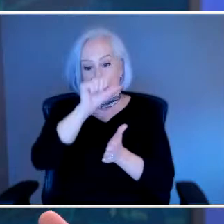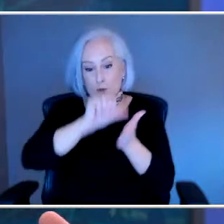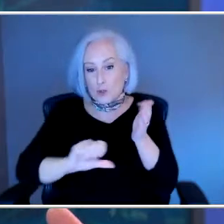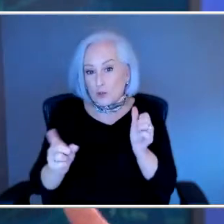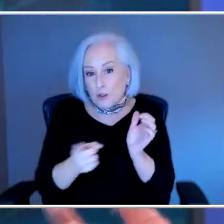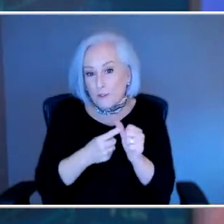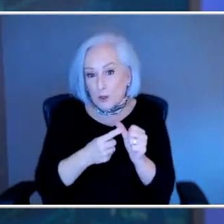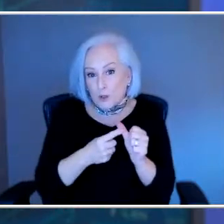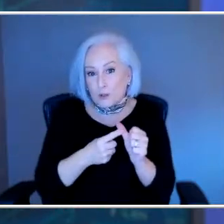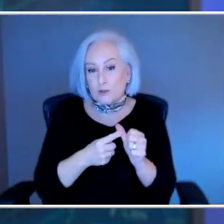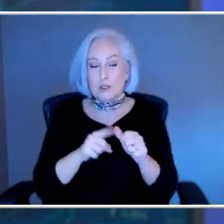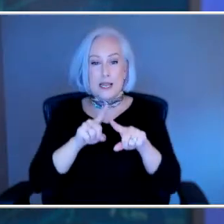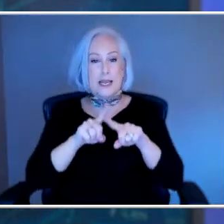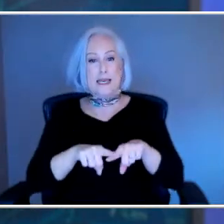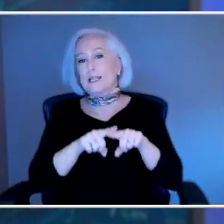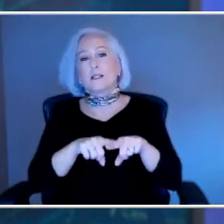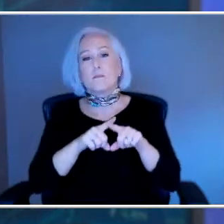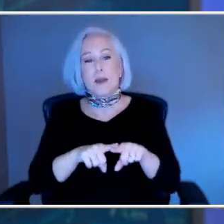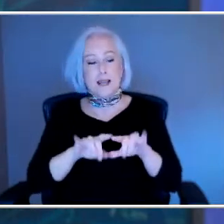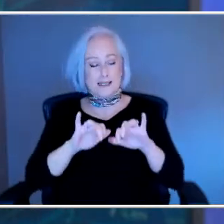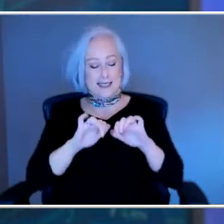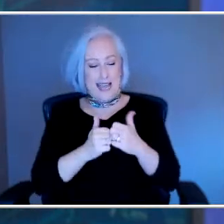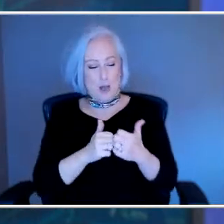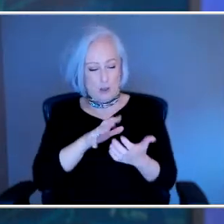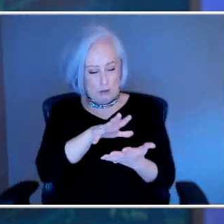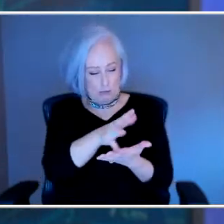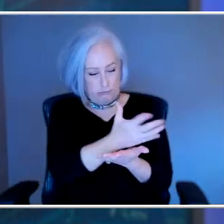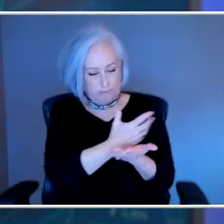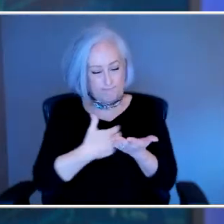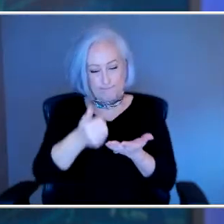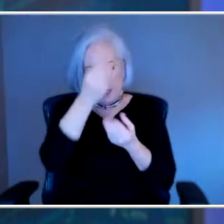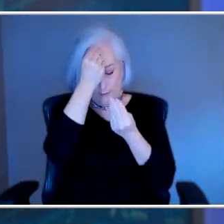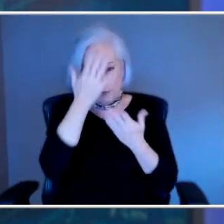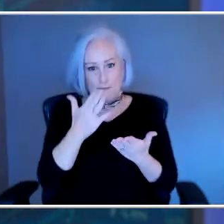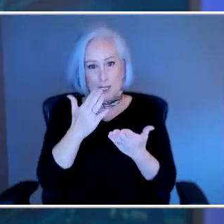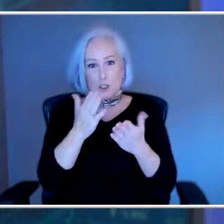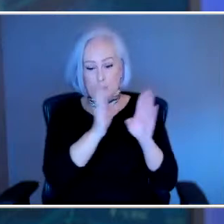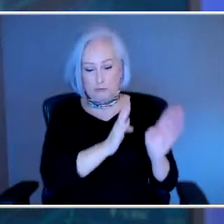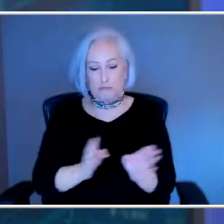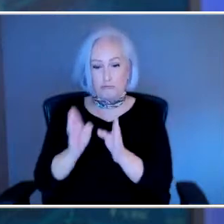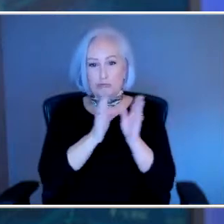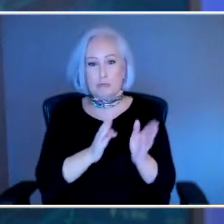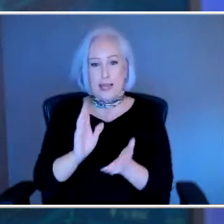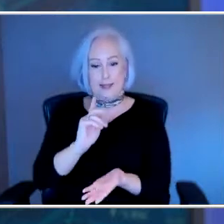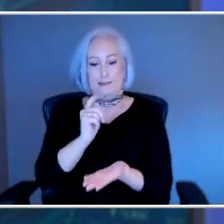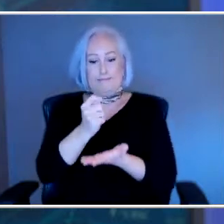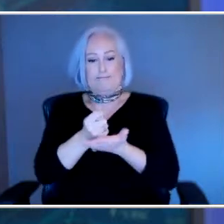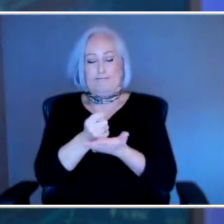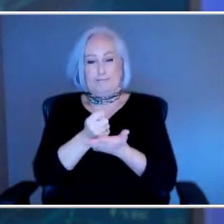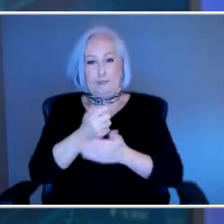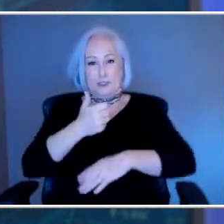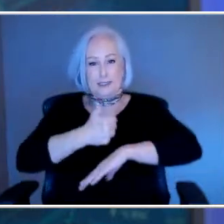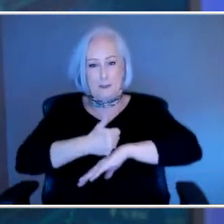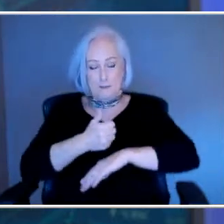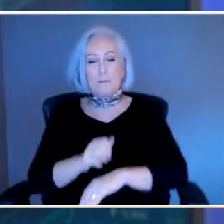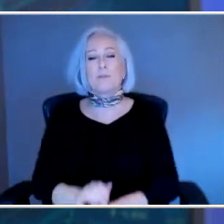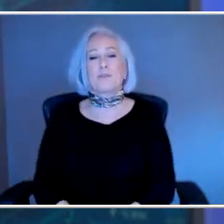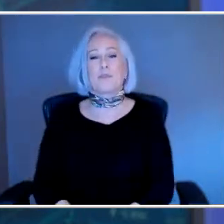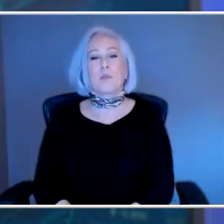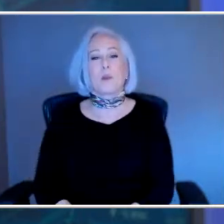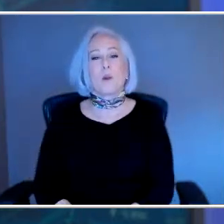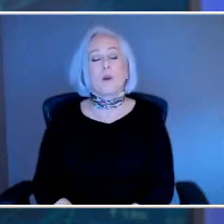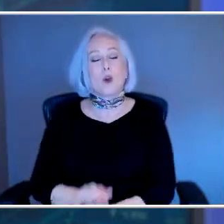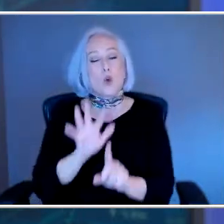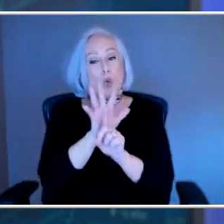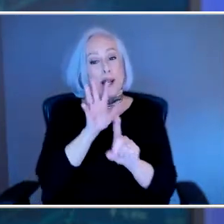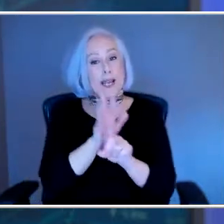medical oncologist to continue to make that plan. It also influences radiation treatments. So getting it right from the beginning is